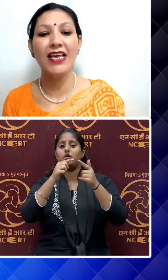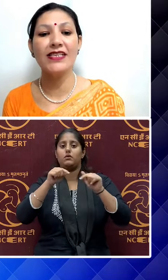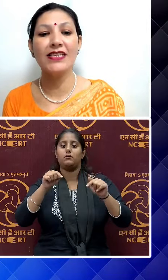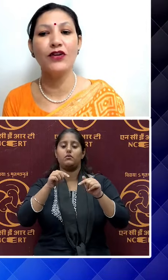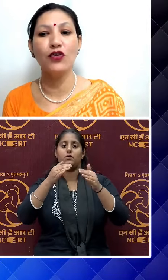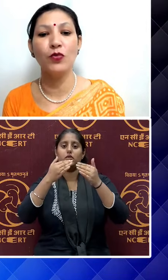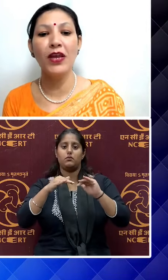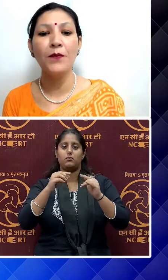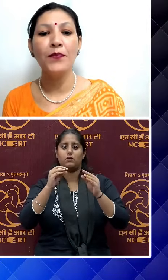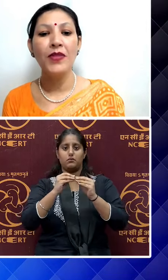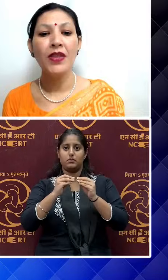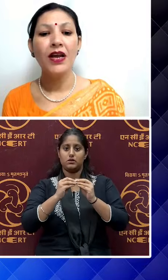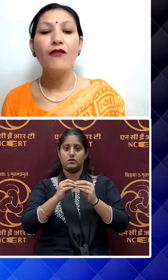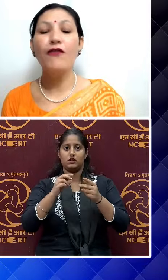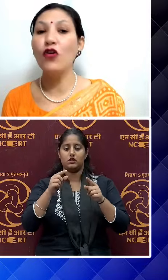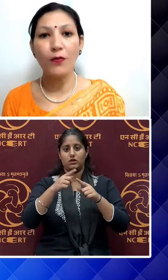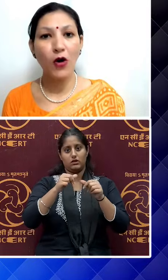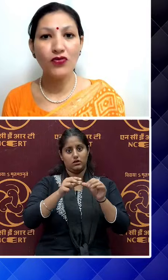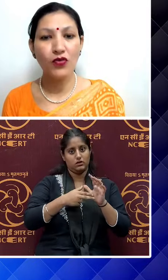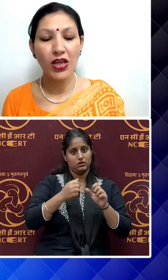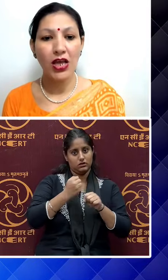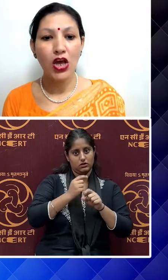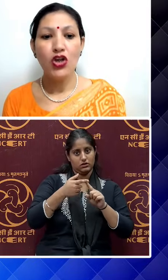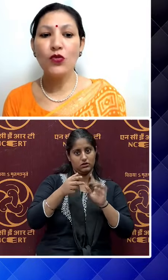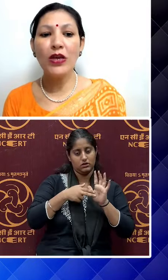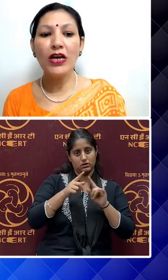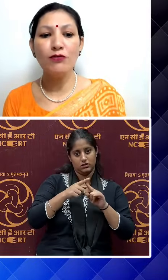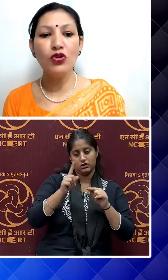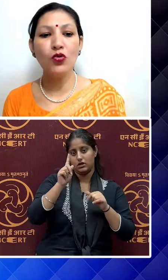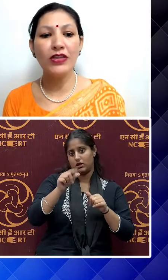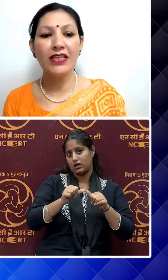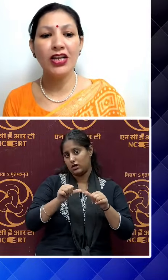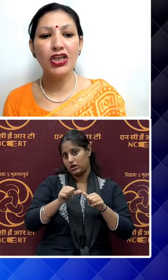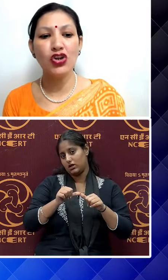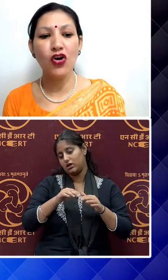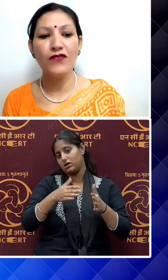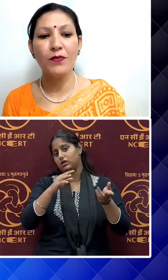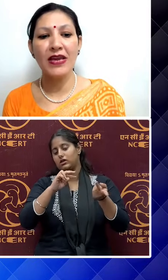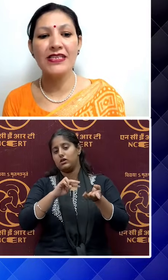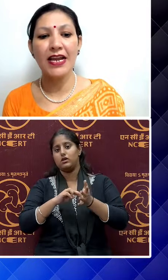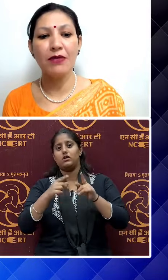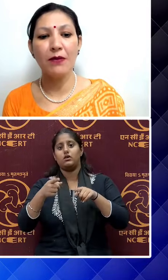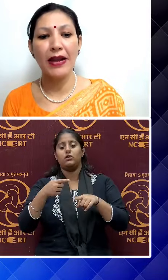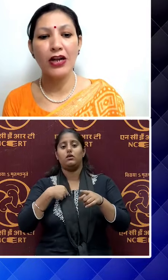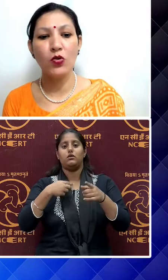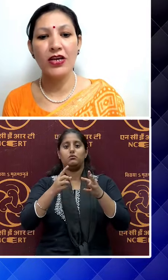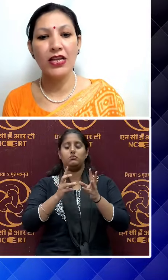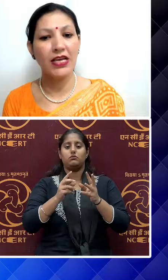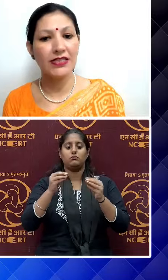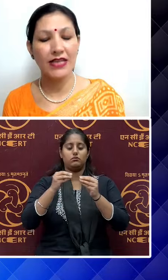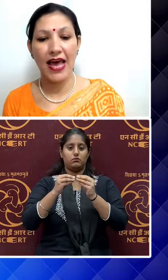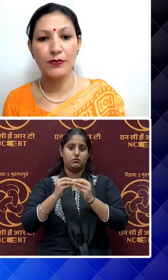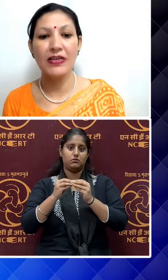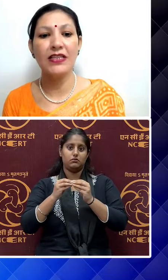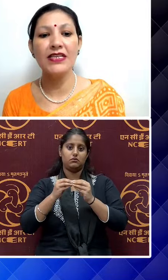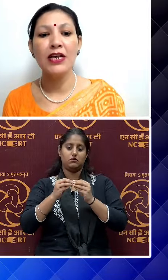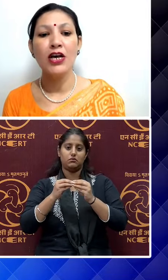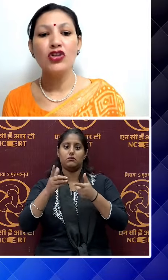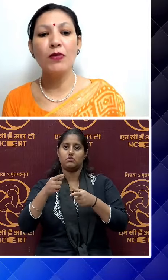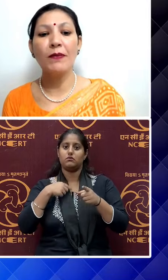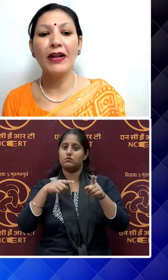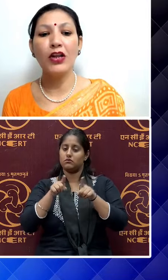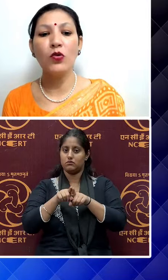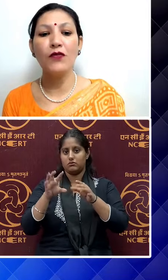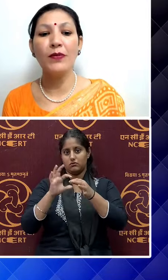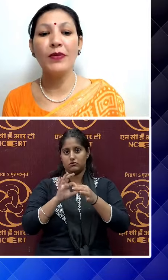A is given to be 4 upon 3. So we come to know that the ratio of the base and perpendicular is as per this.